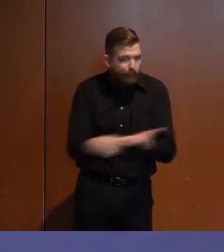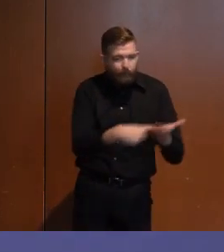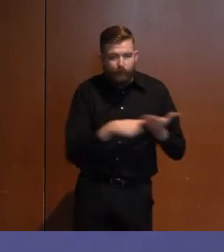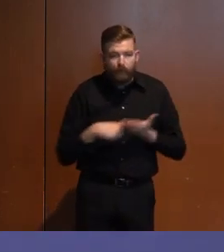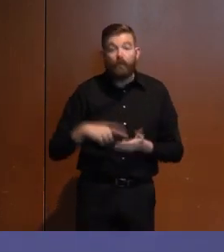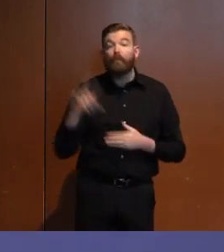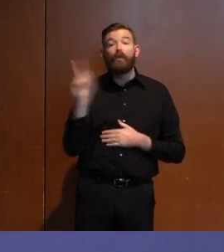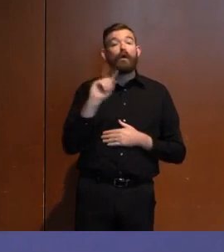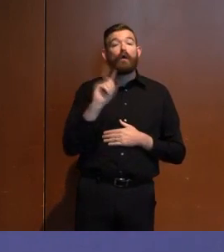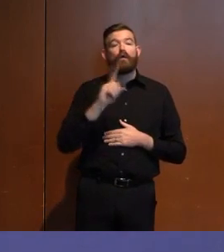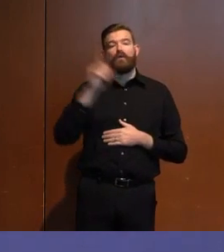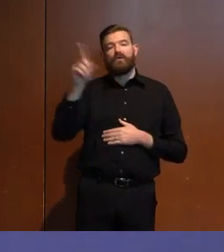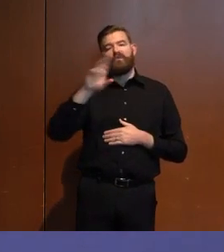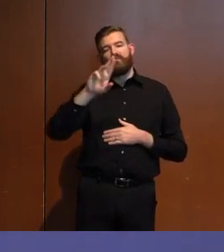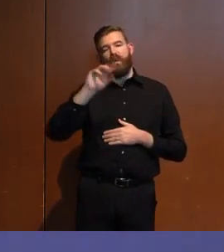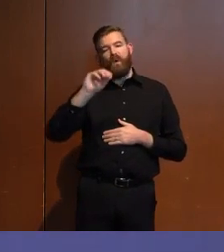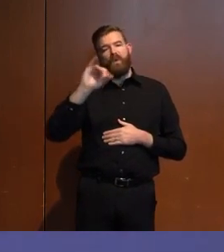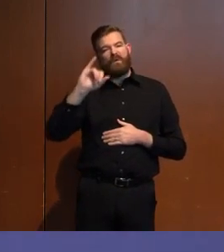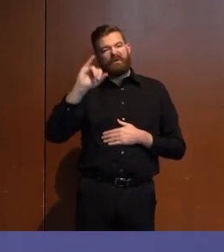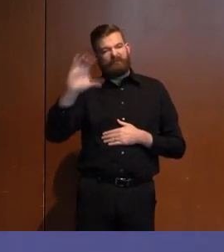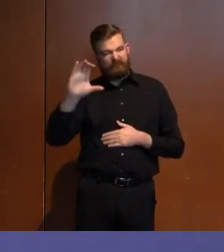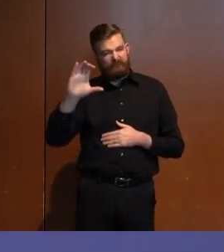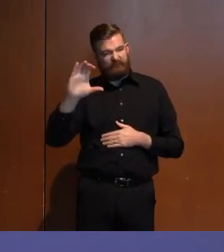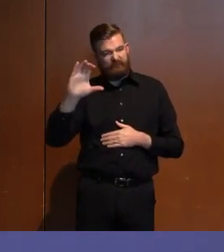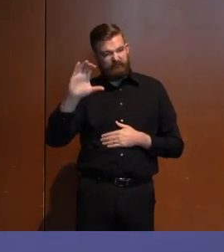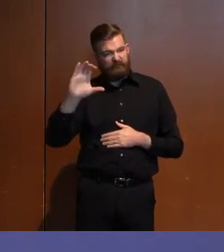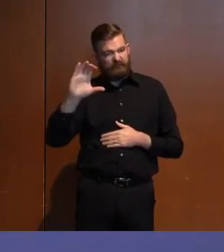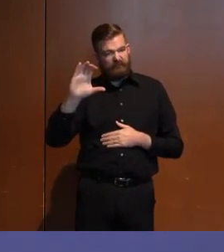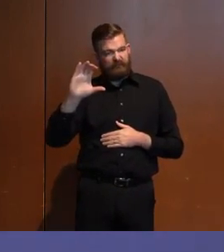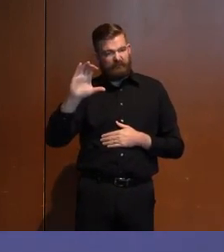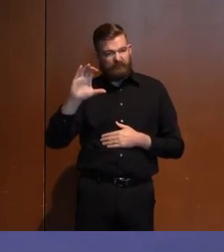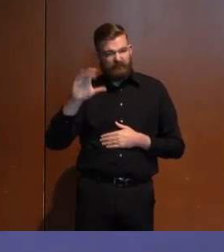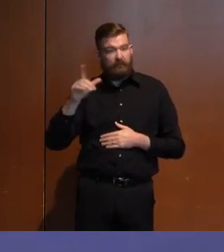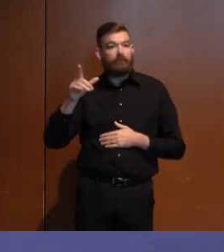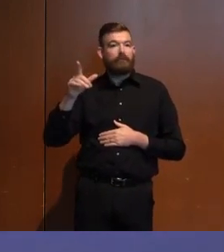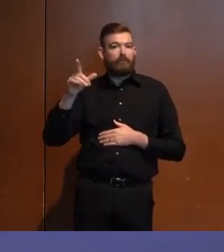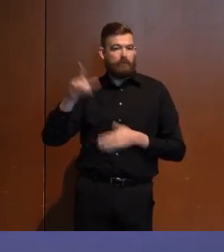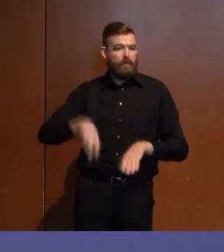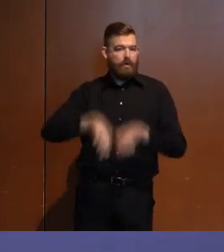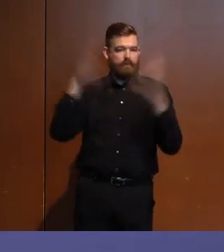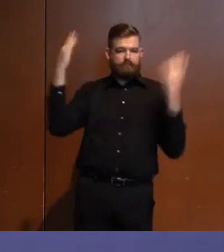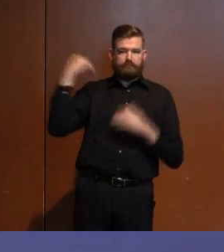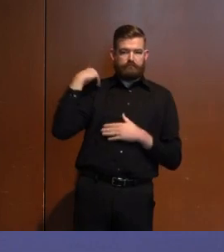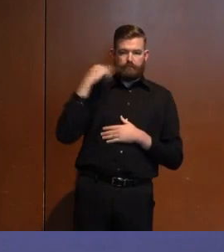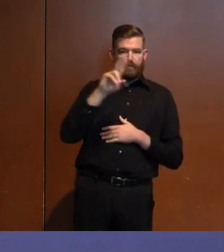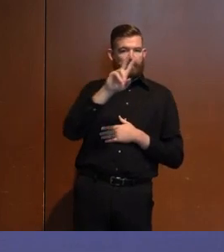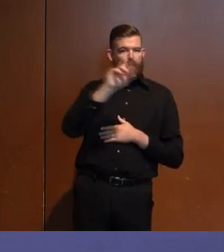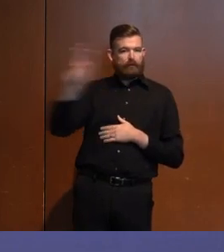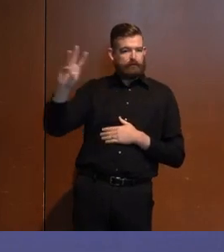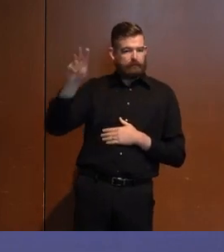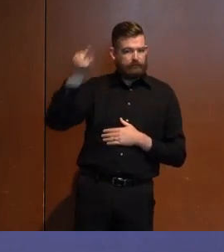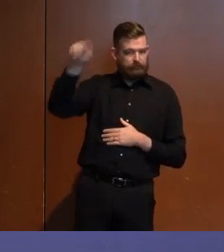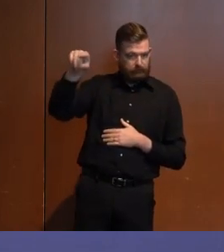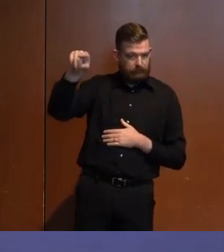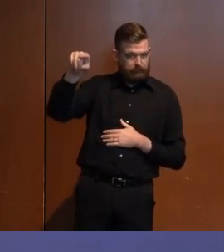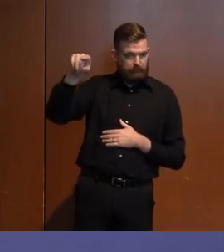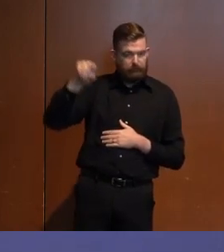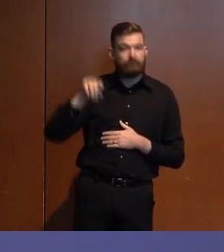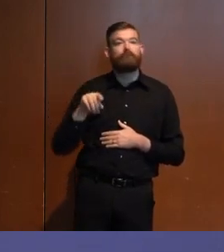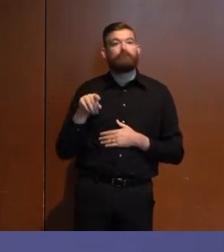which opened in 2006. And it's a great bipartisan lesson, like so much we're living through. It was